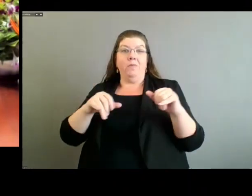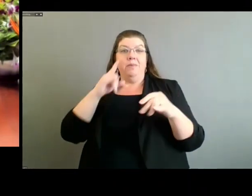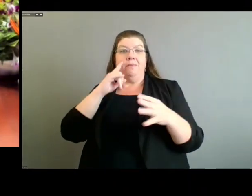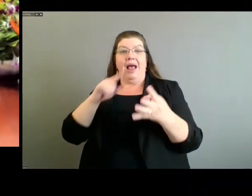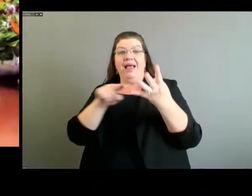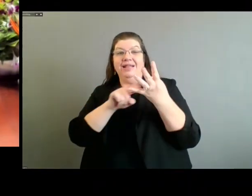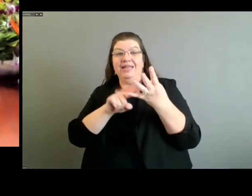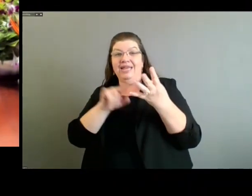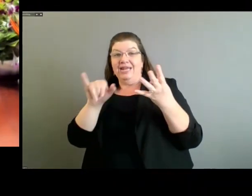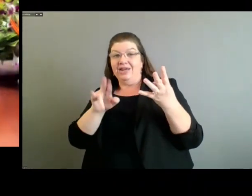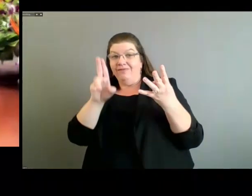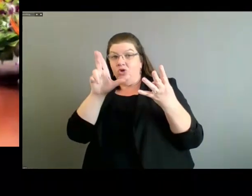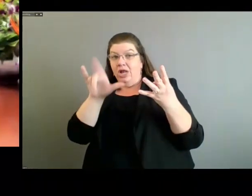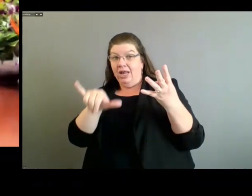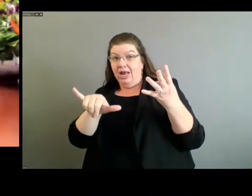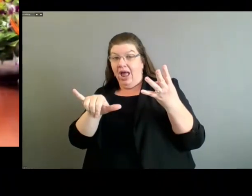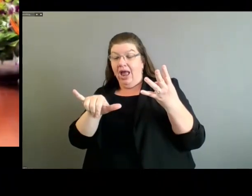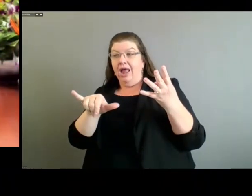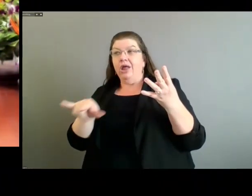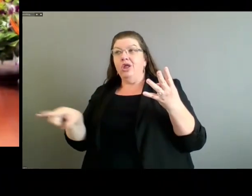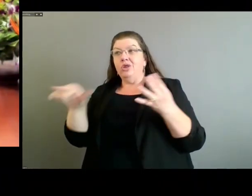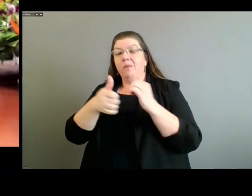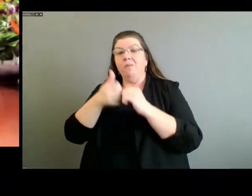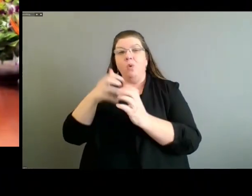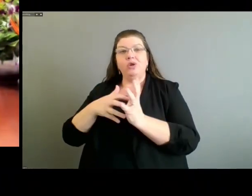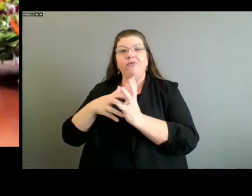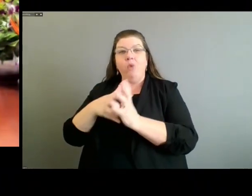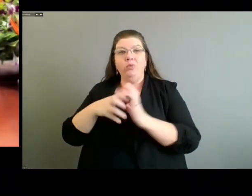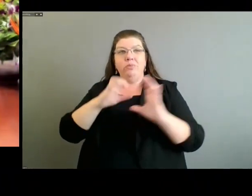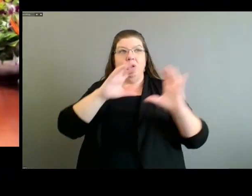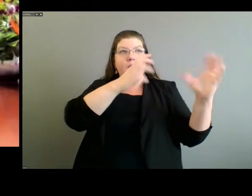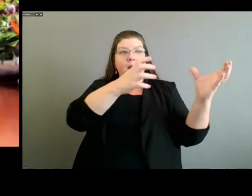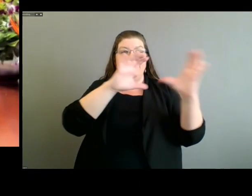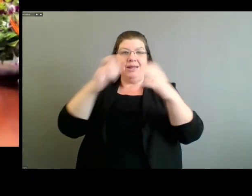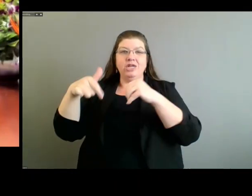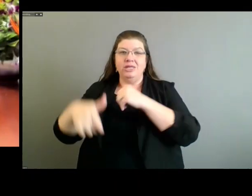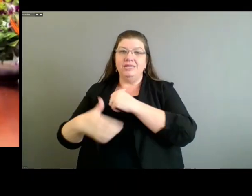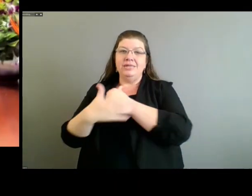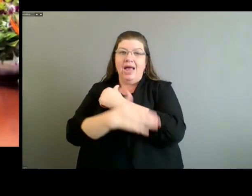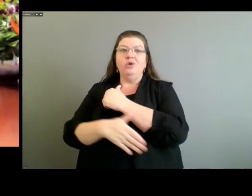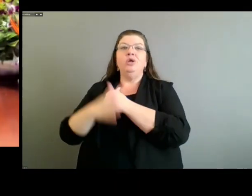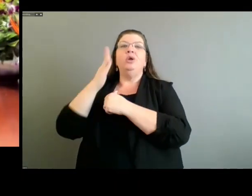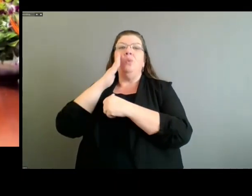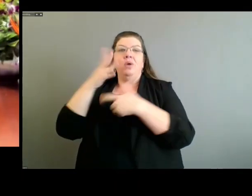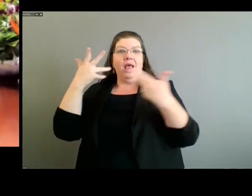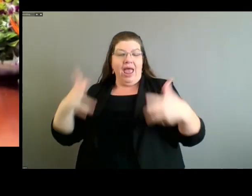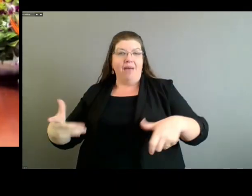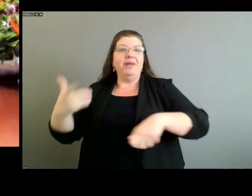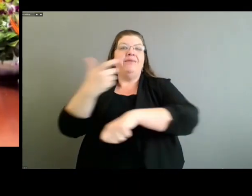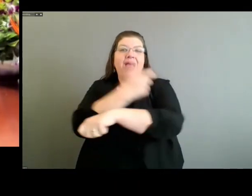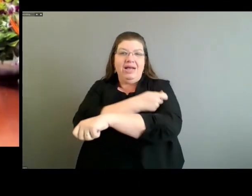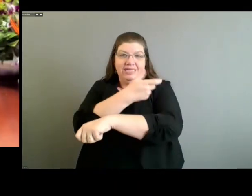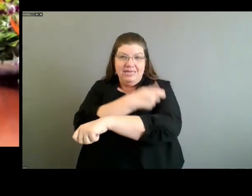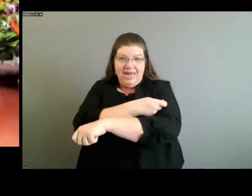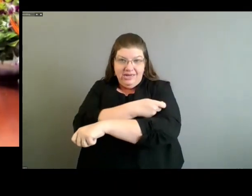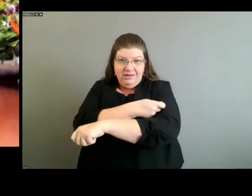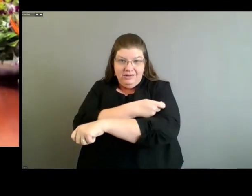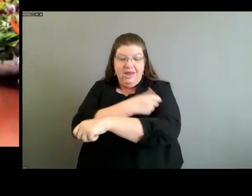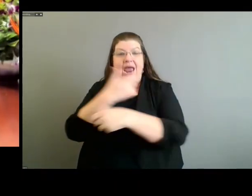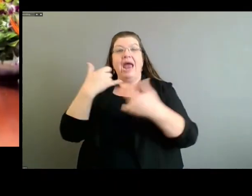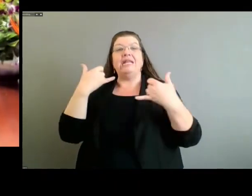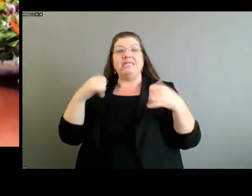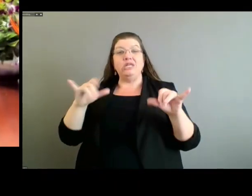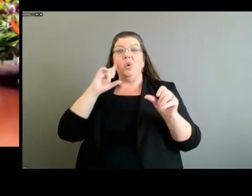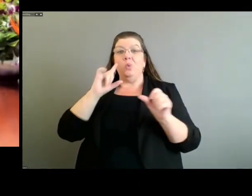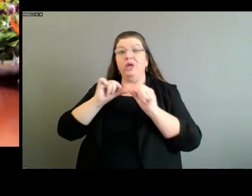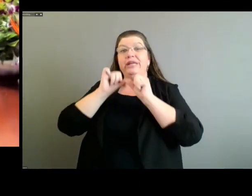of July, the vulnerable populations in our county will have been vaccinated, and we will still